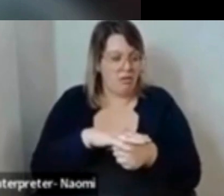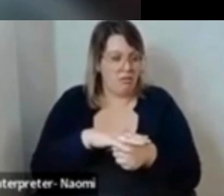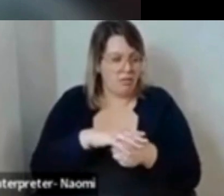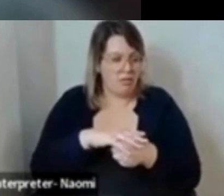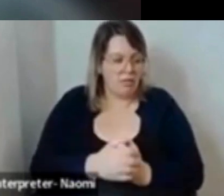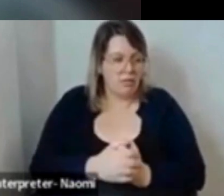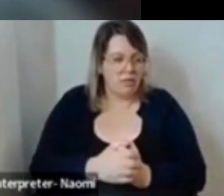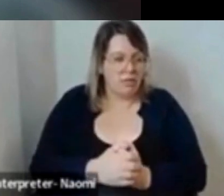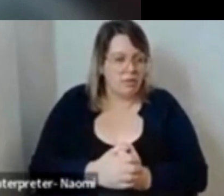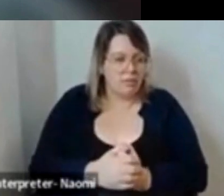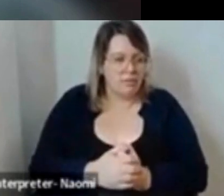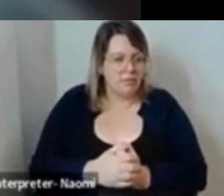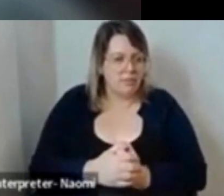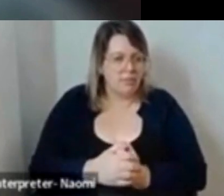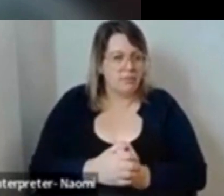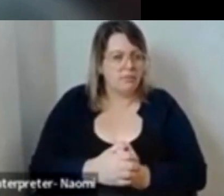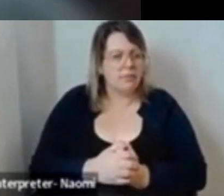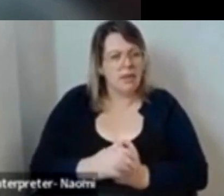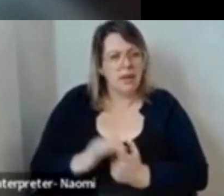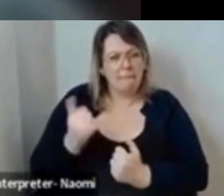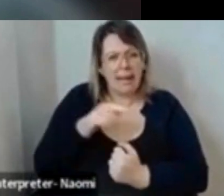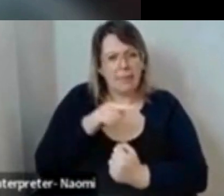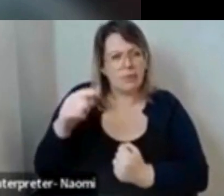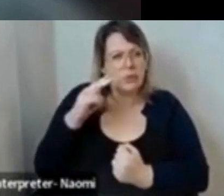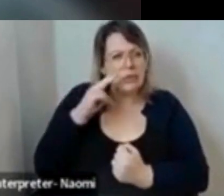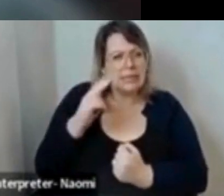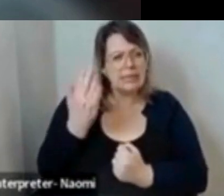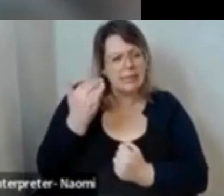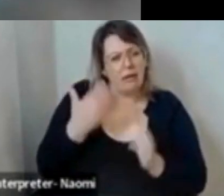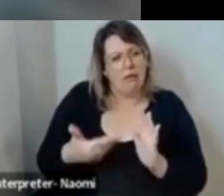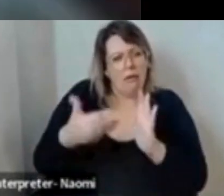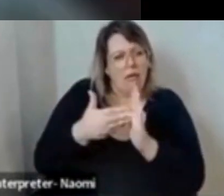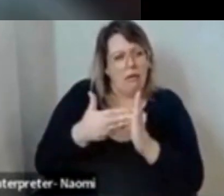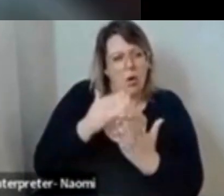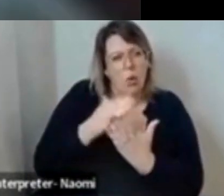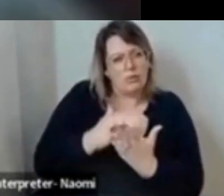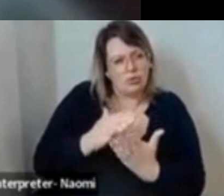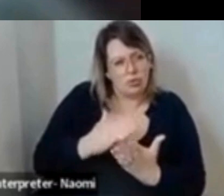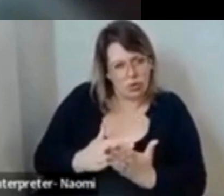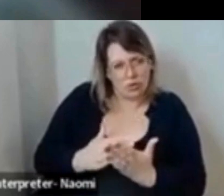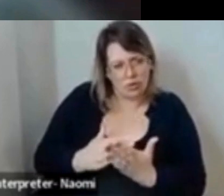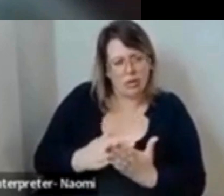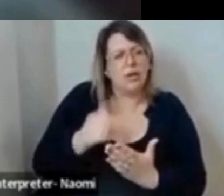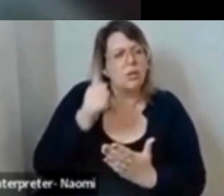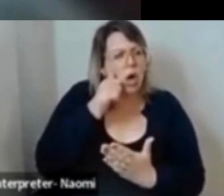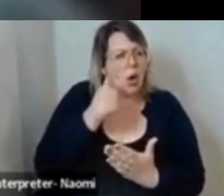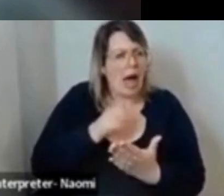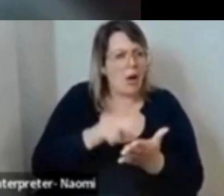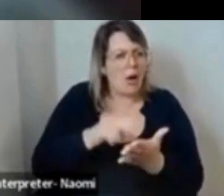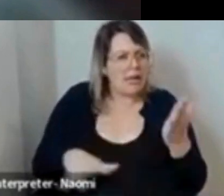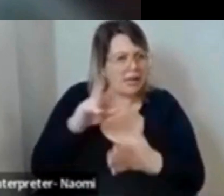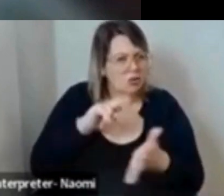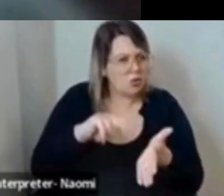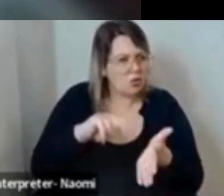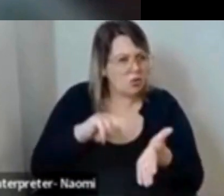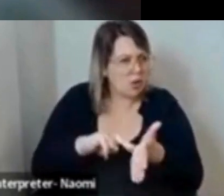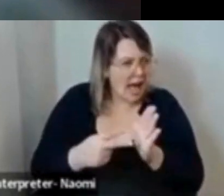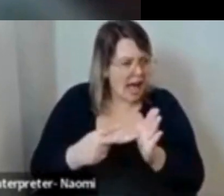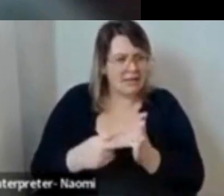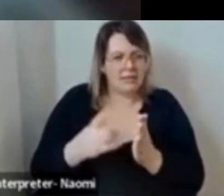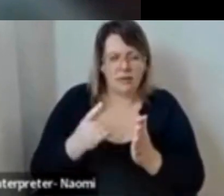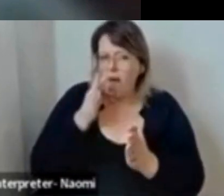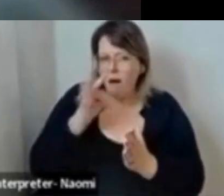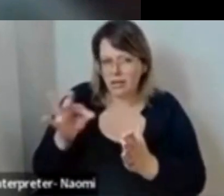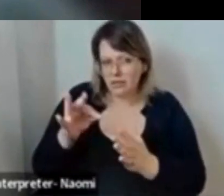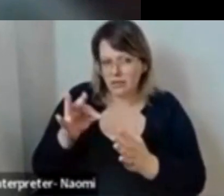that you may have seen in the additional conditions is that, you know, as you know, in the national plan, there is this kind of ask of an impact